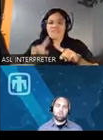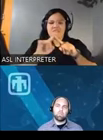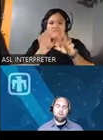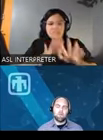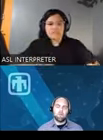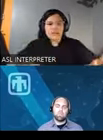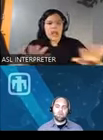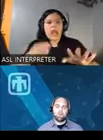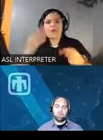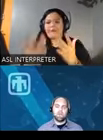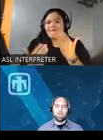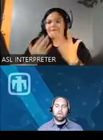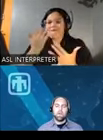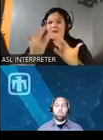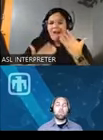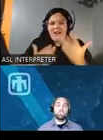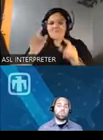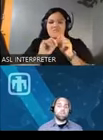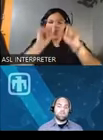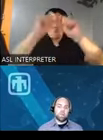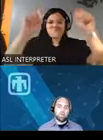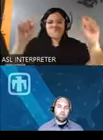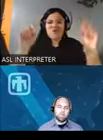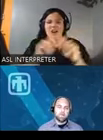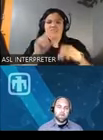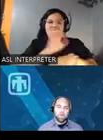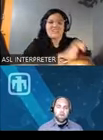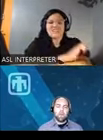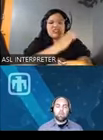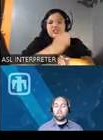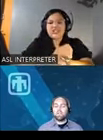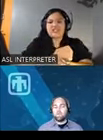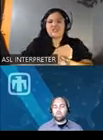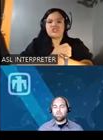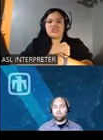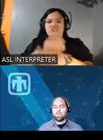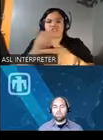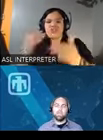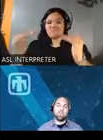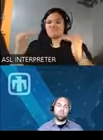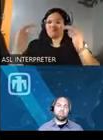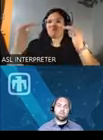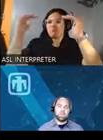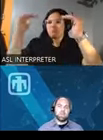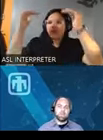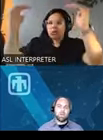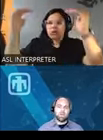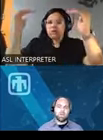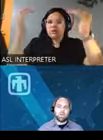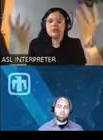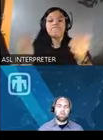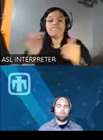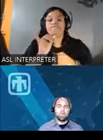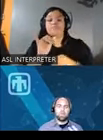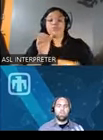modeling in the PR100 project, energy justice priorities, and data inputs, including land use and technology costs.